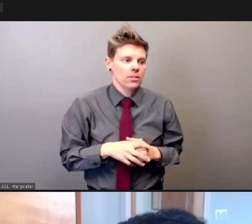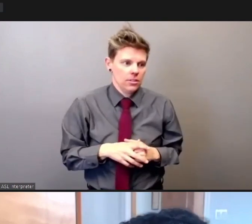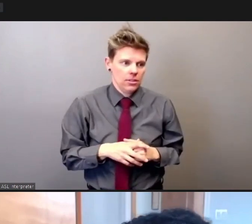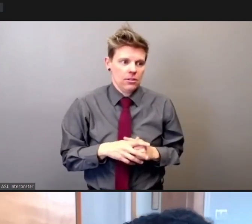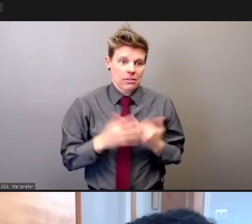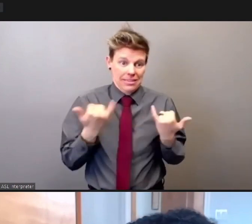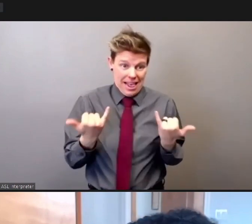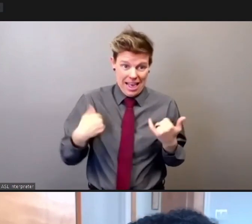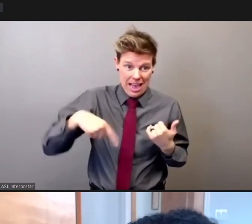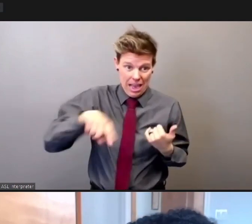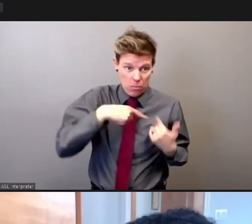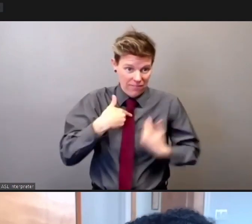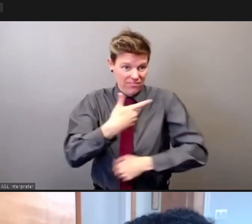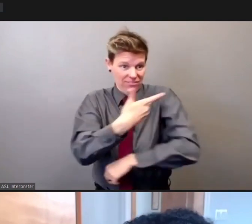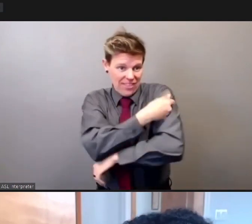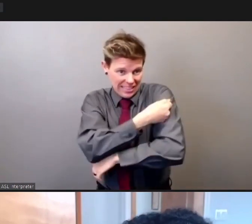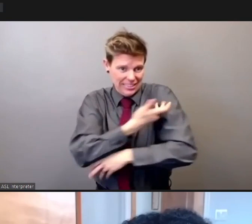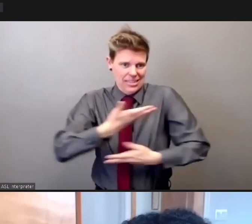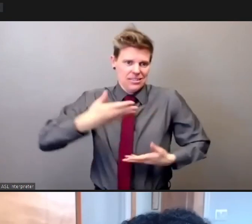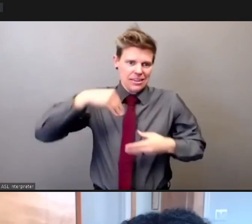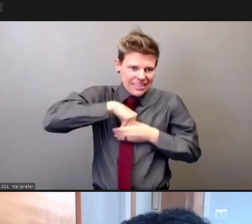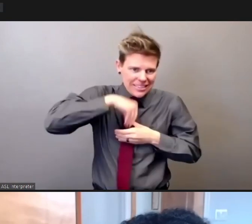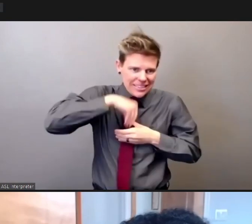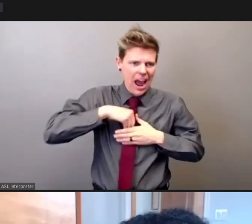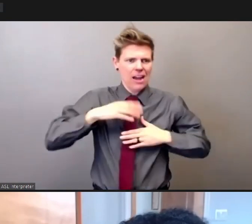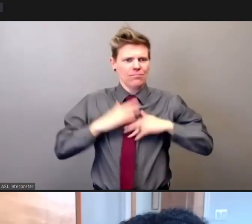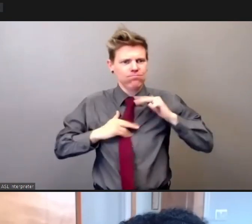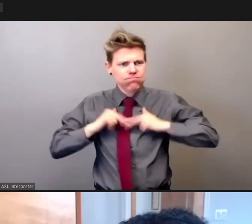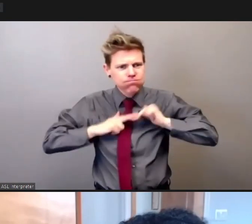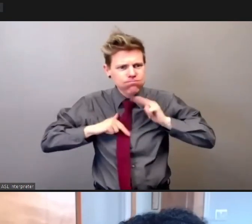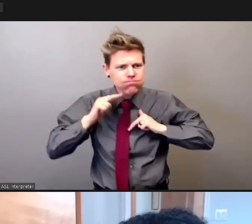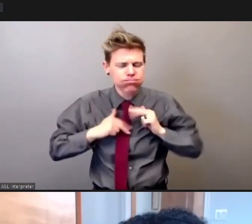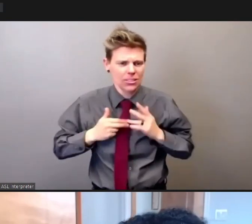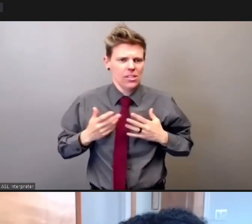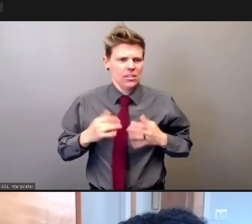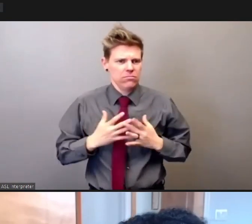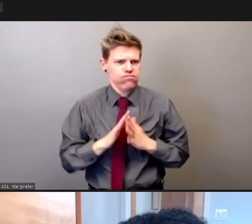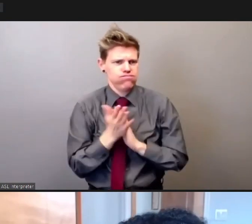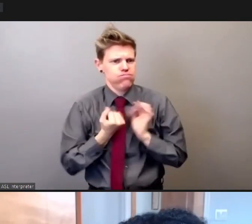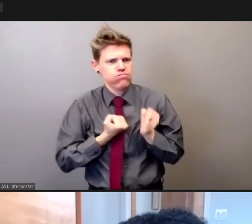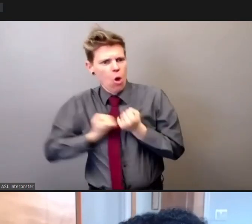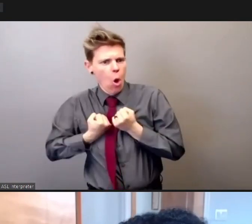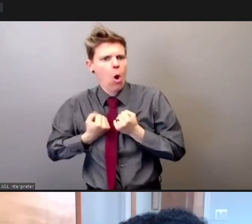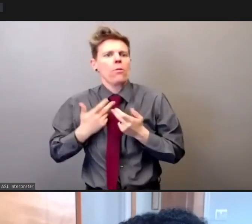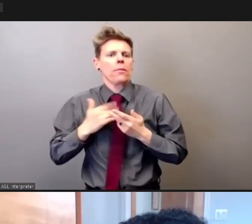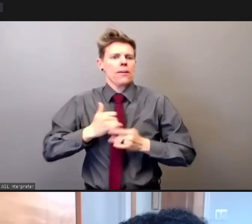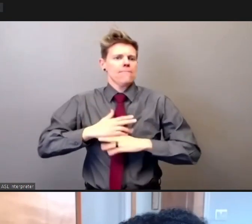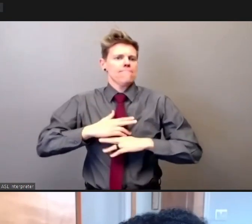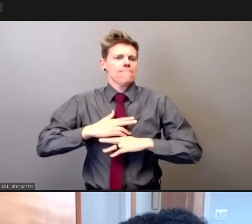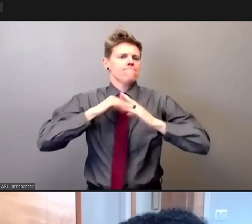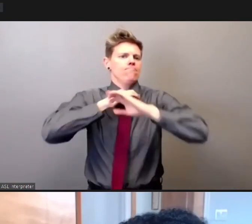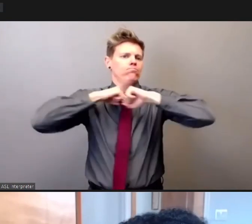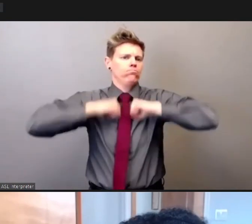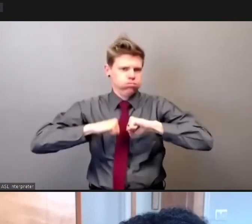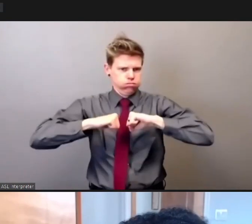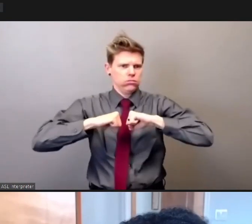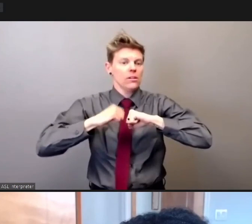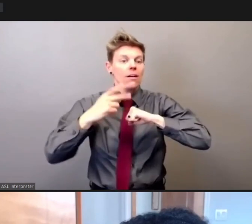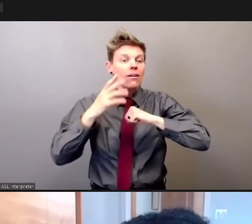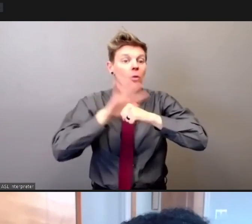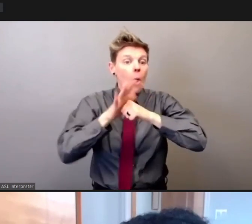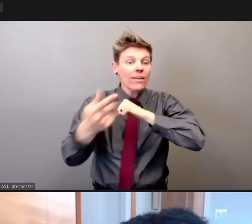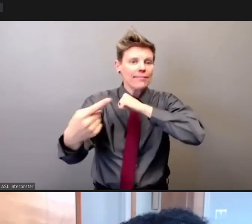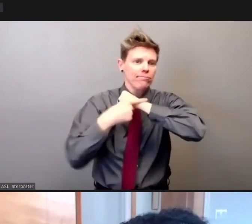really need, so that as you introduce risk. So the timing is good. And when we did red to green, we didn't include